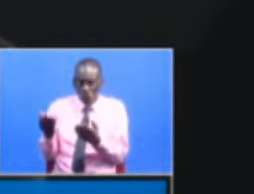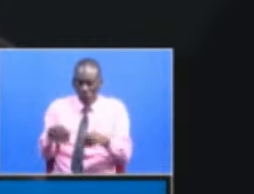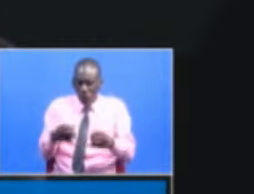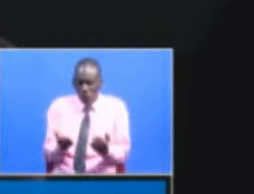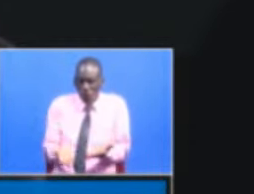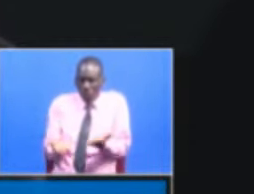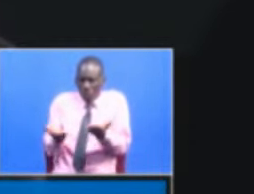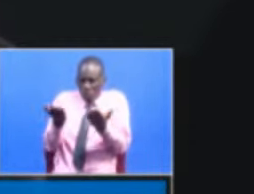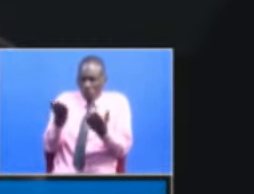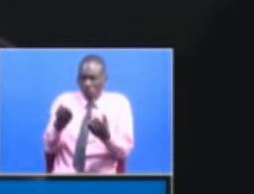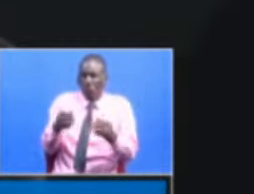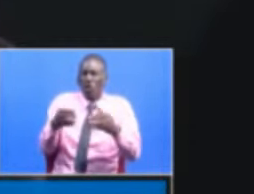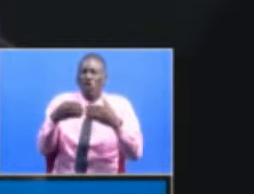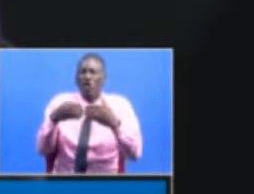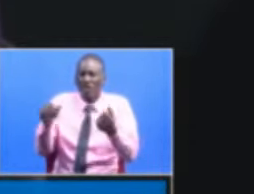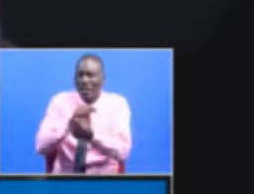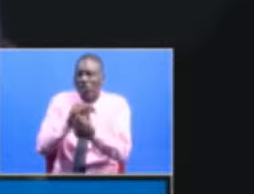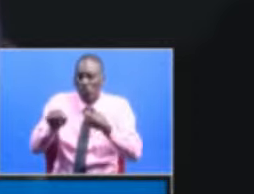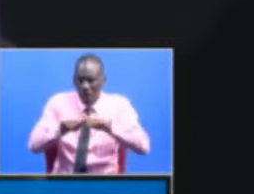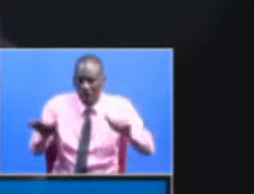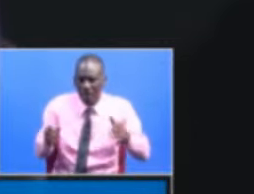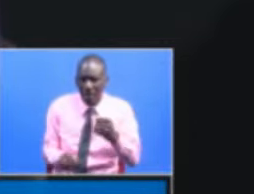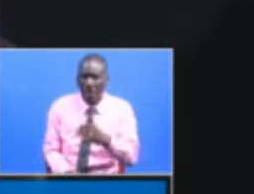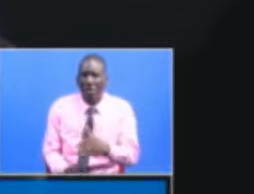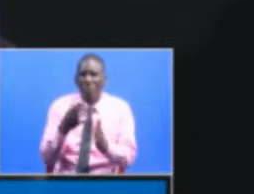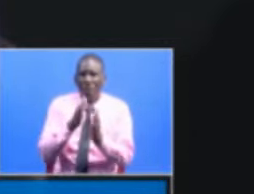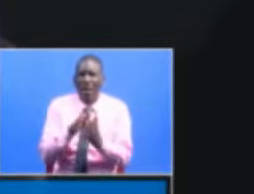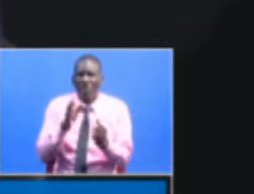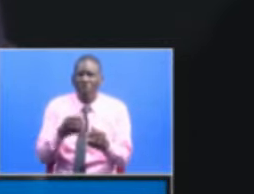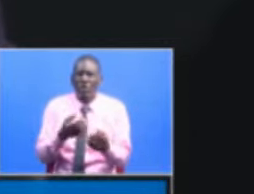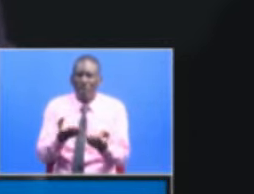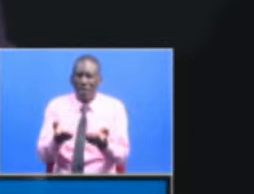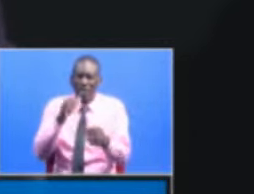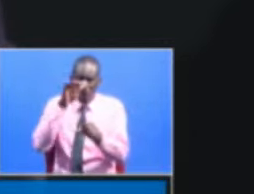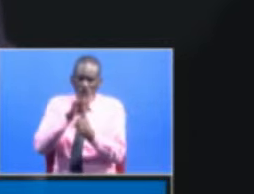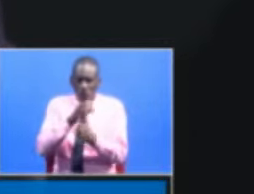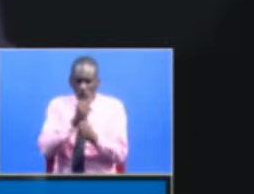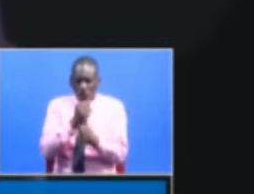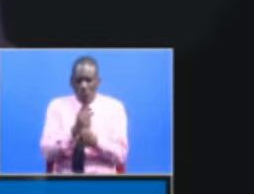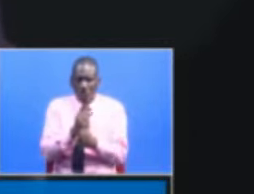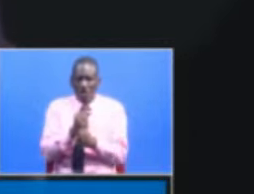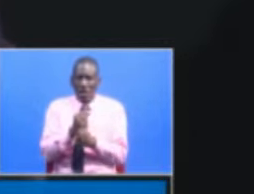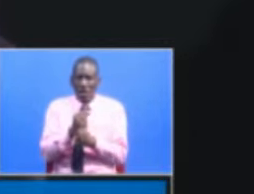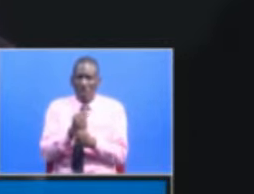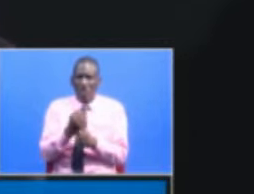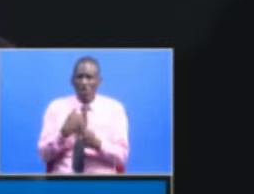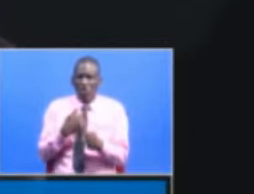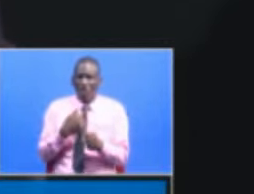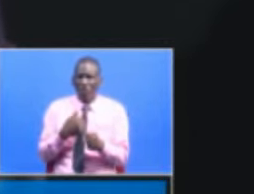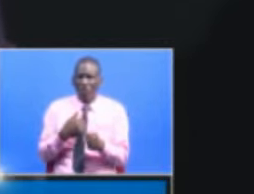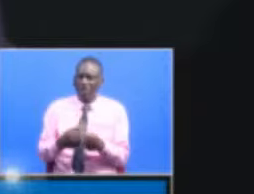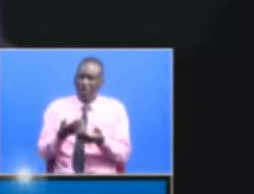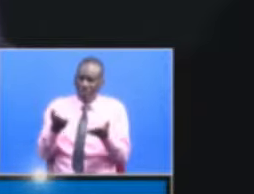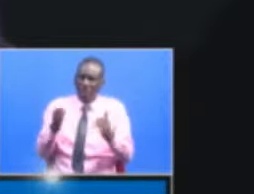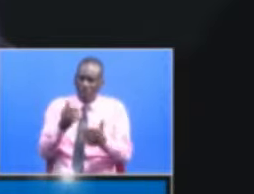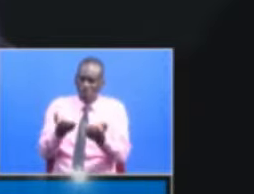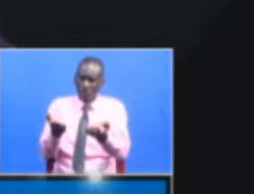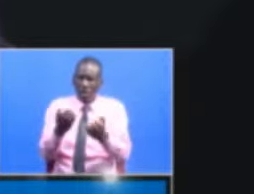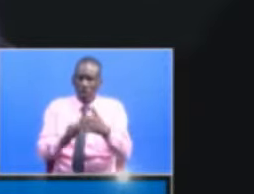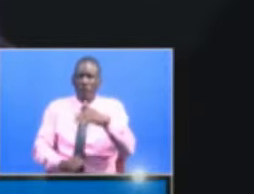degraded land, and actually it takes a lot of effort to have the nutrient that was required actually to